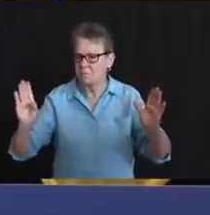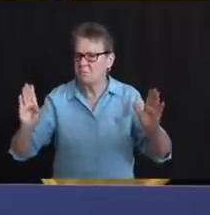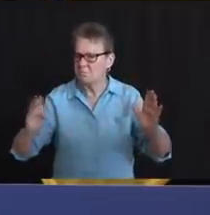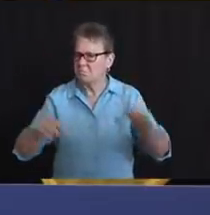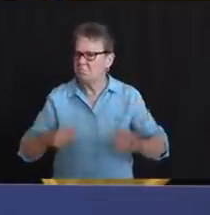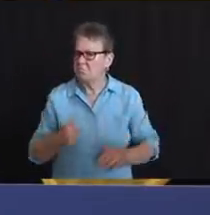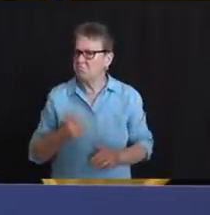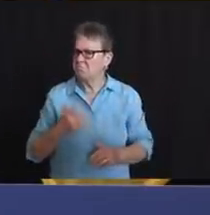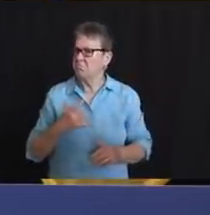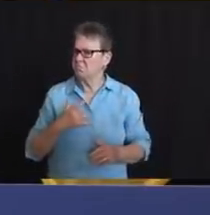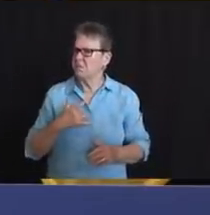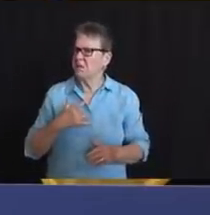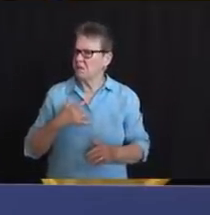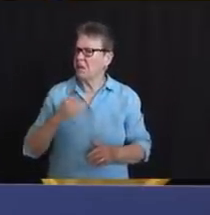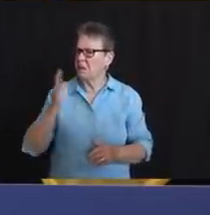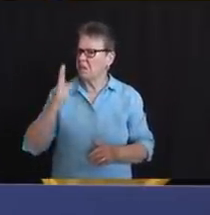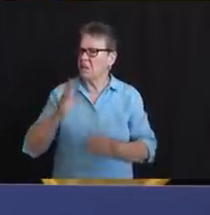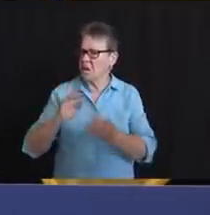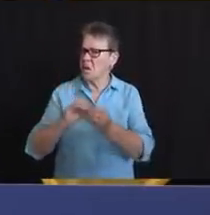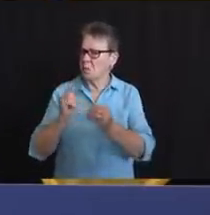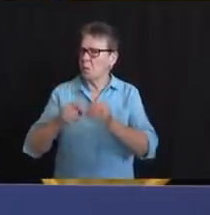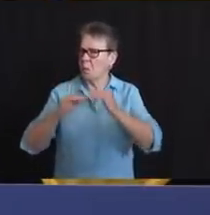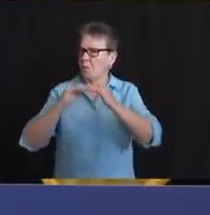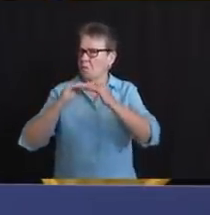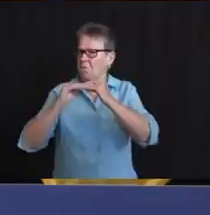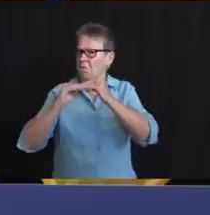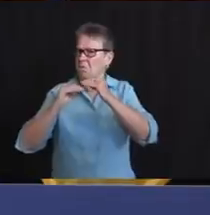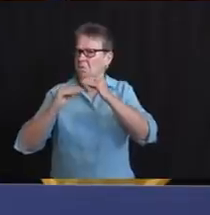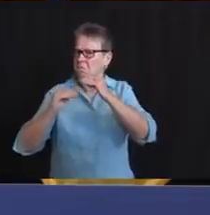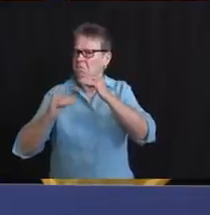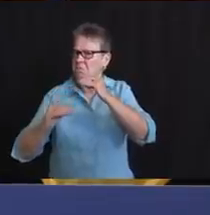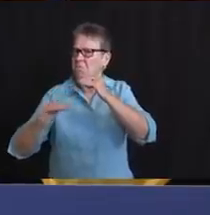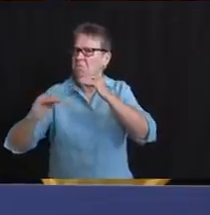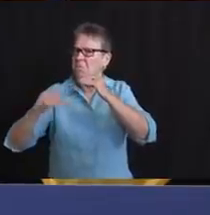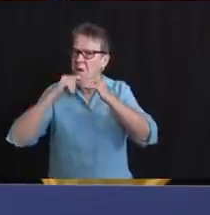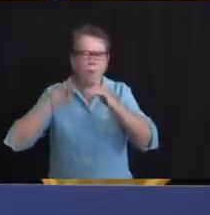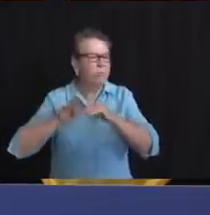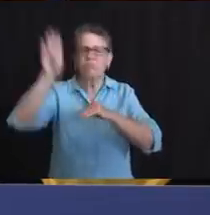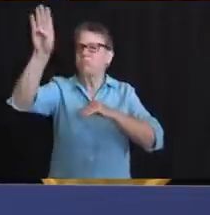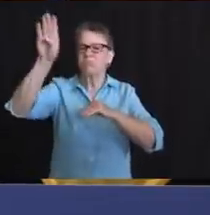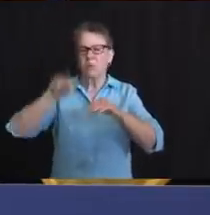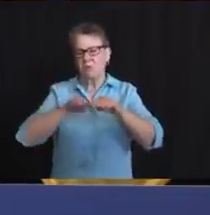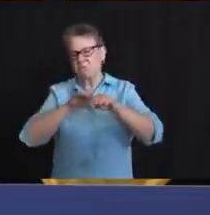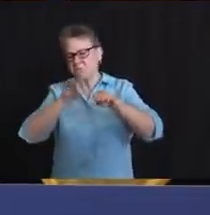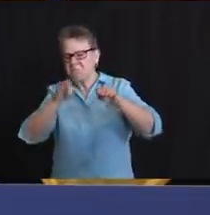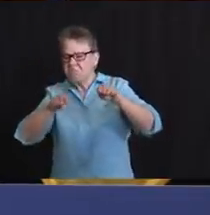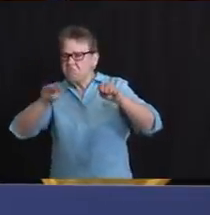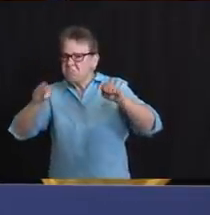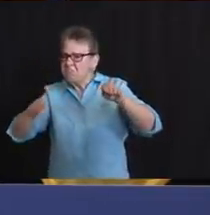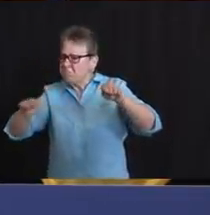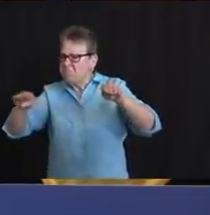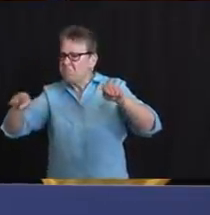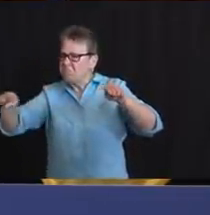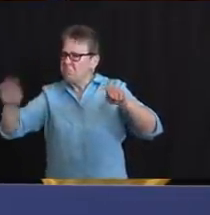What would it take to reinstate the mask mandate? First of all, I said this in some lofty prose, but